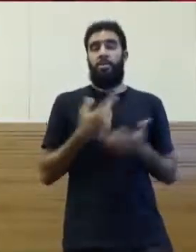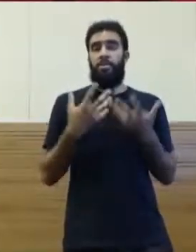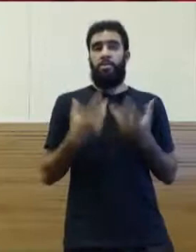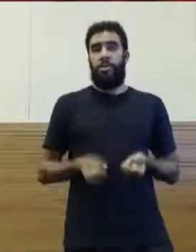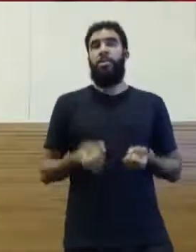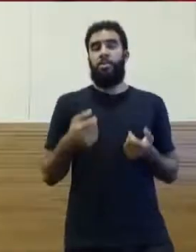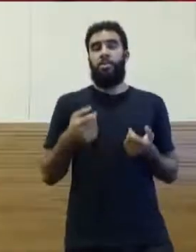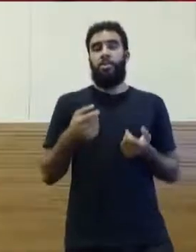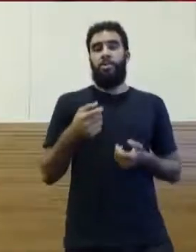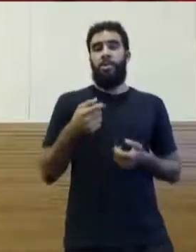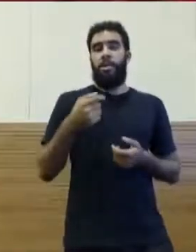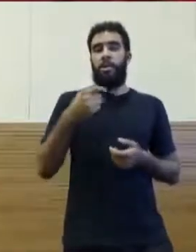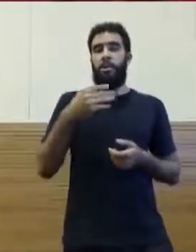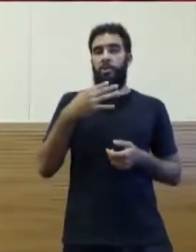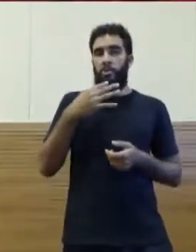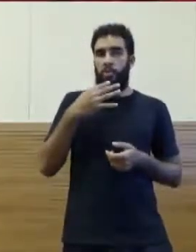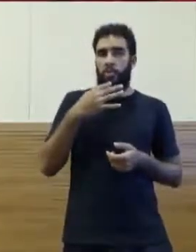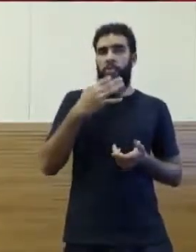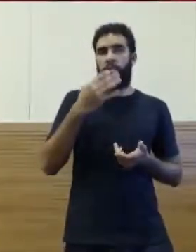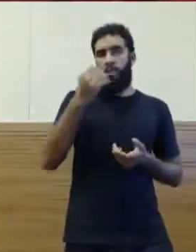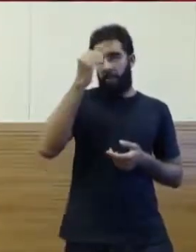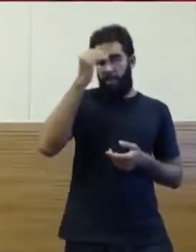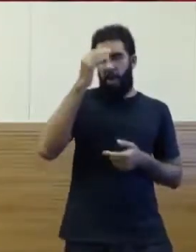We took over.